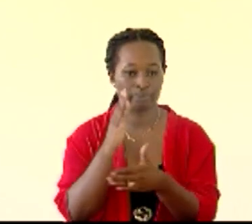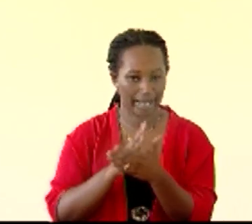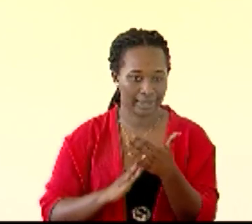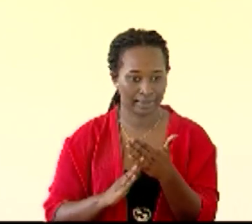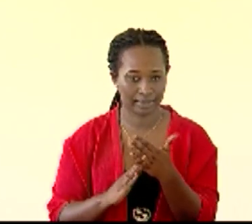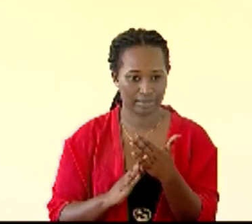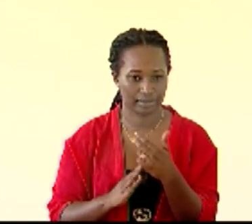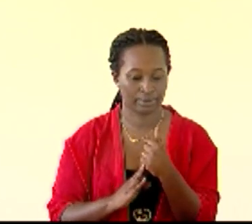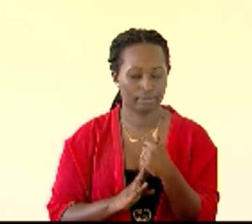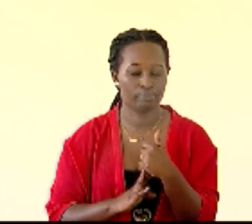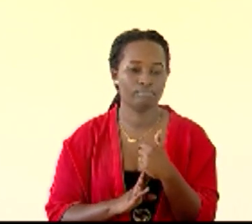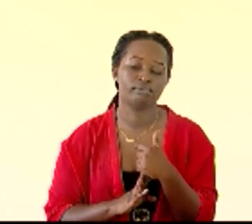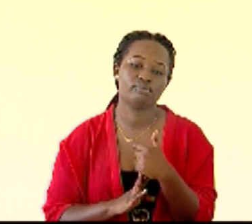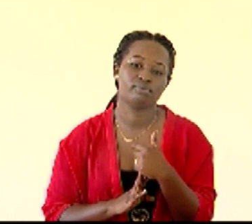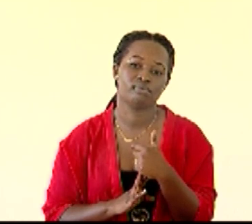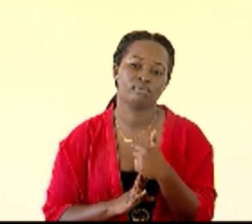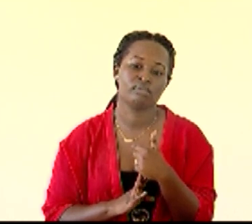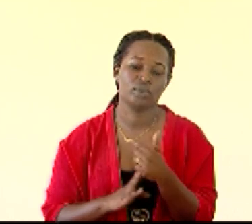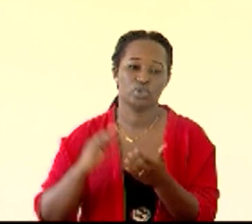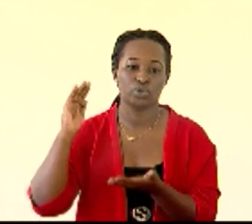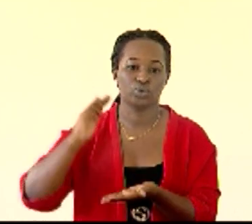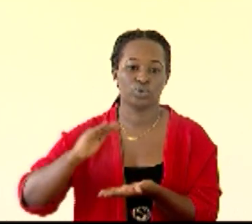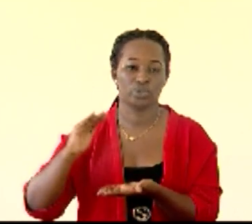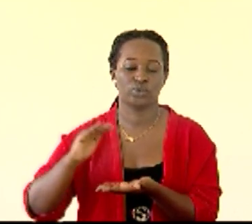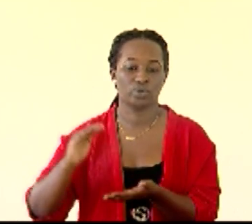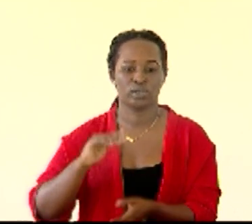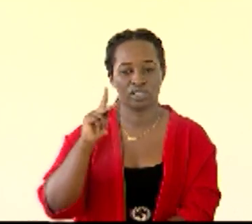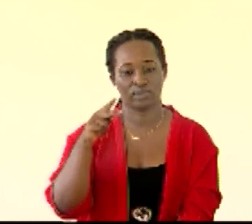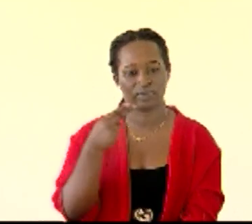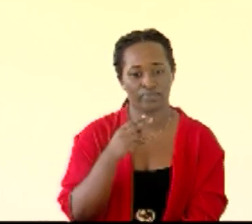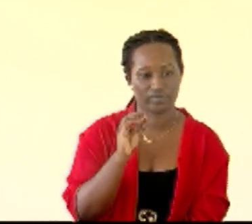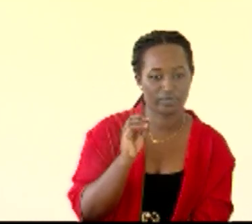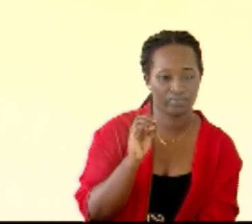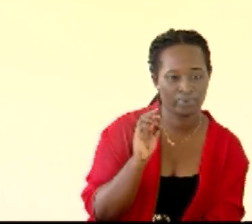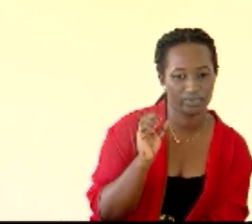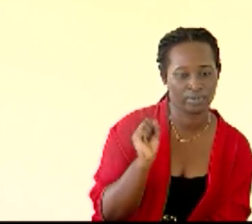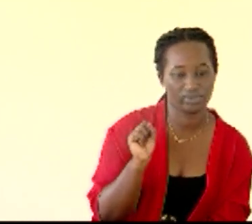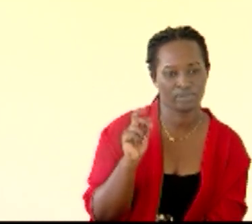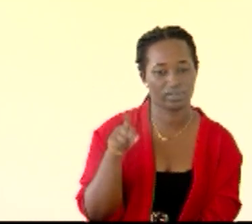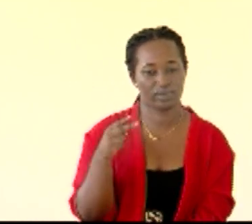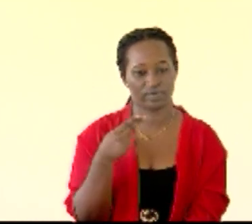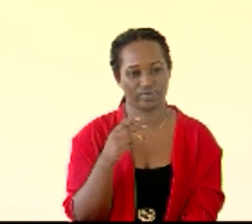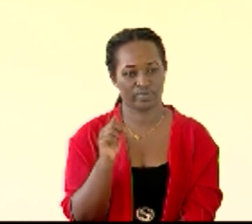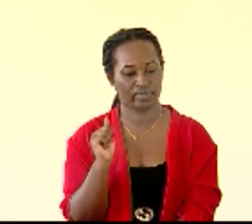taken up to reduce the phosphoglyceric acid or glycerate phosphate